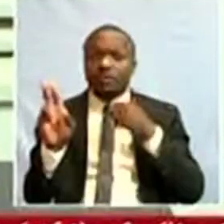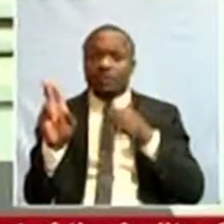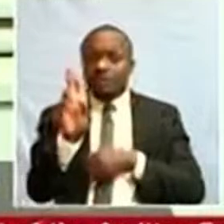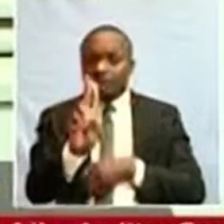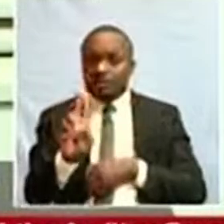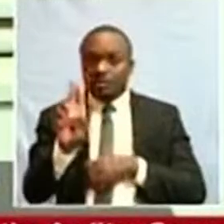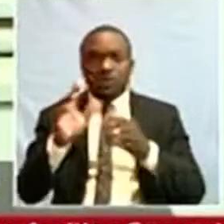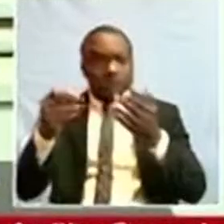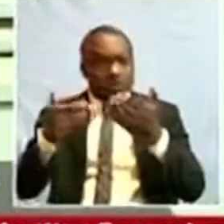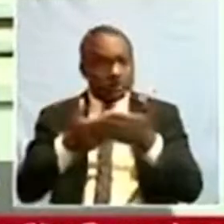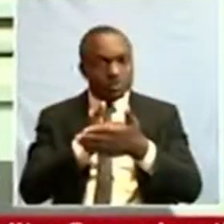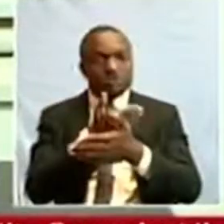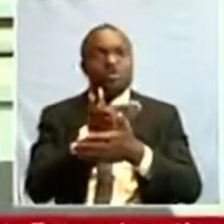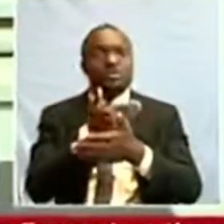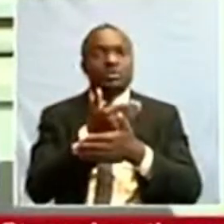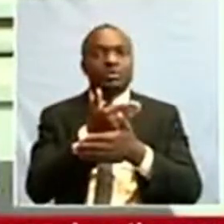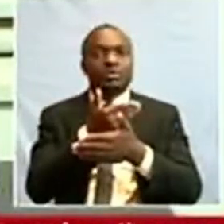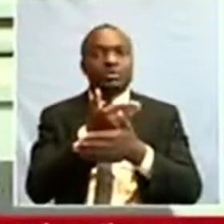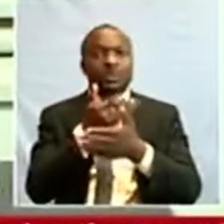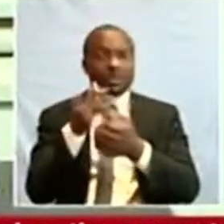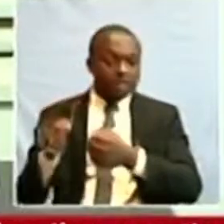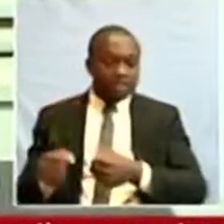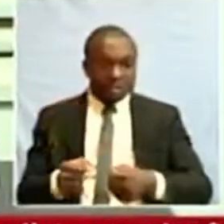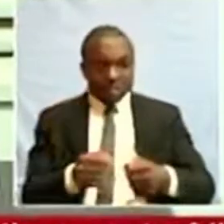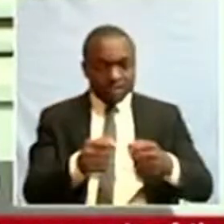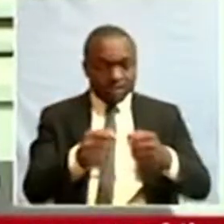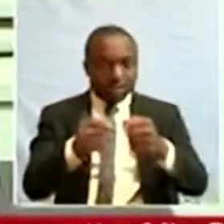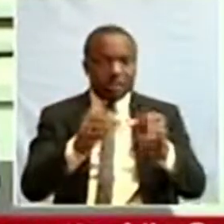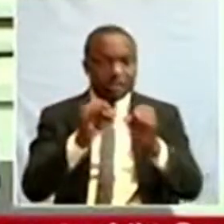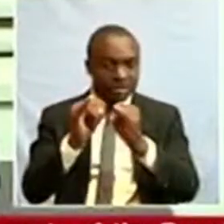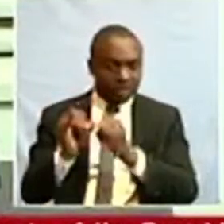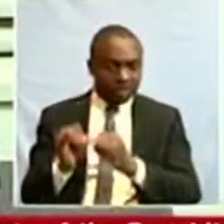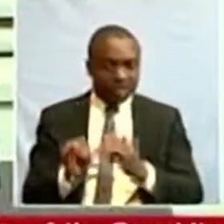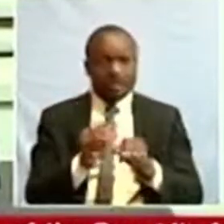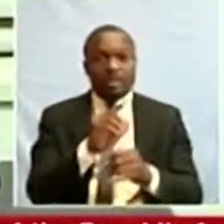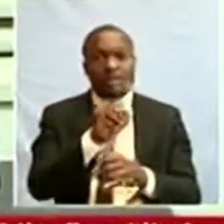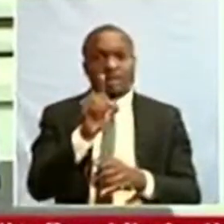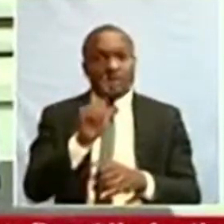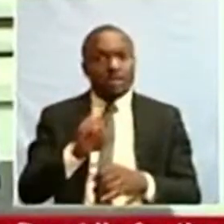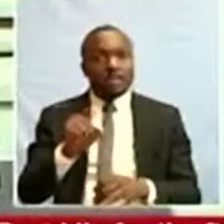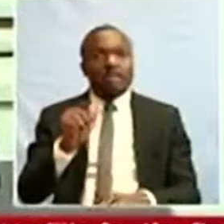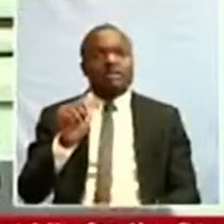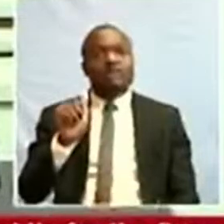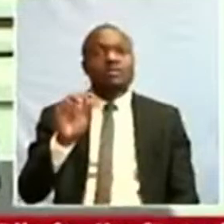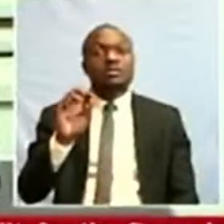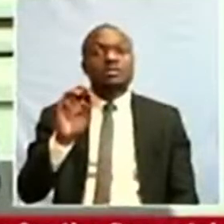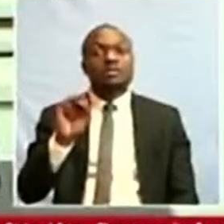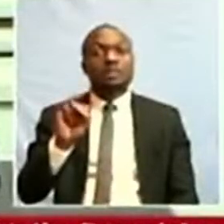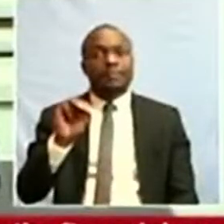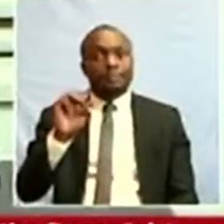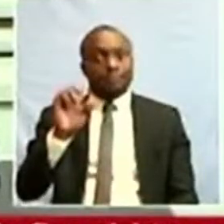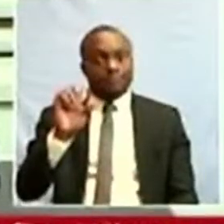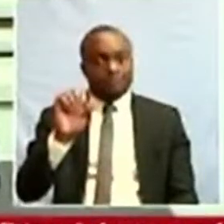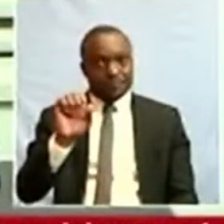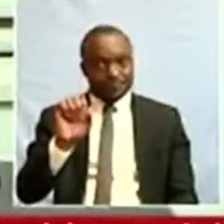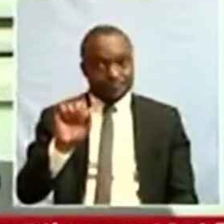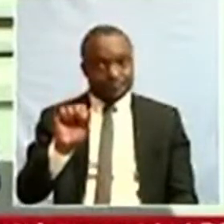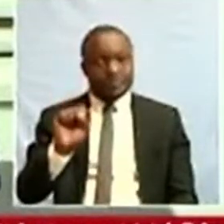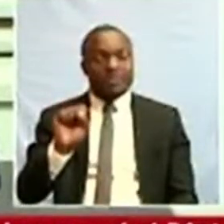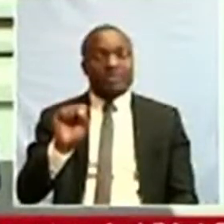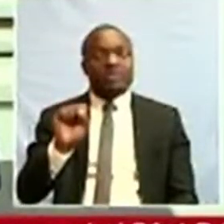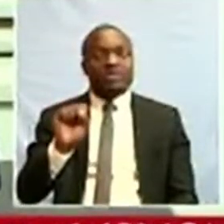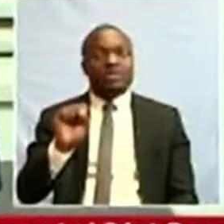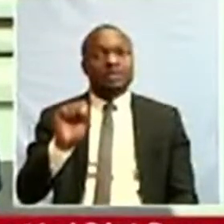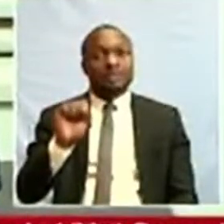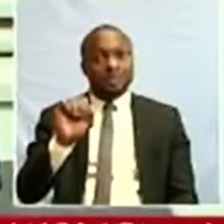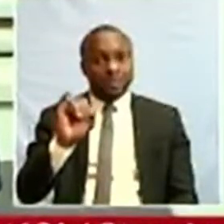new integration that has been implemented between the ZIAMIS and the FSP MIS to cross-check